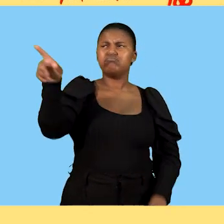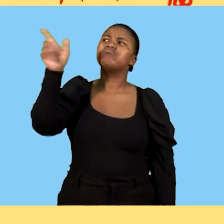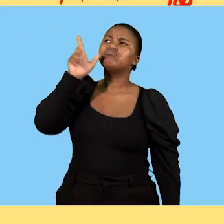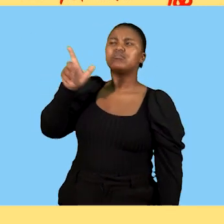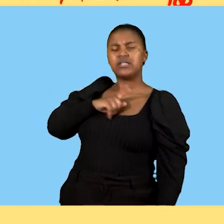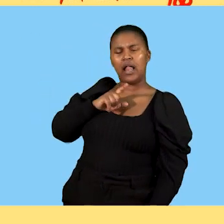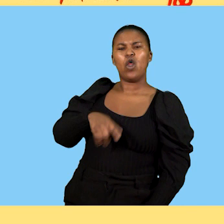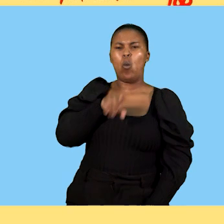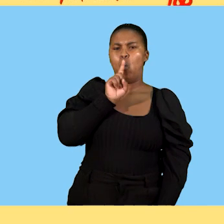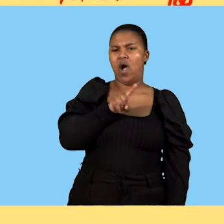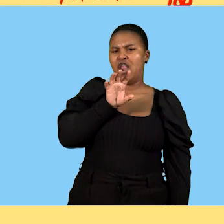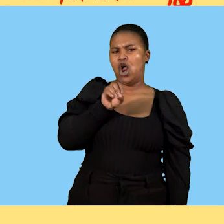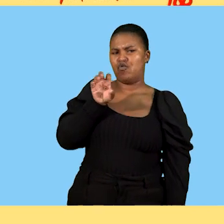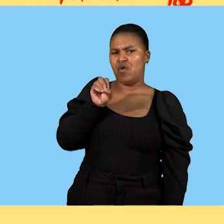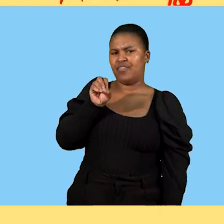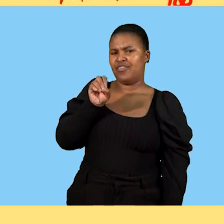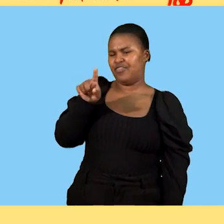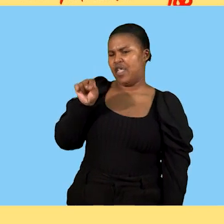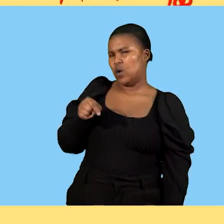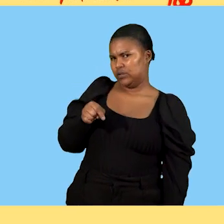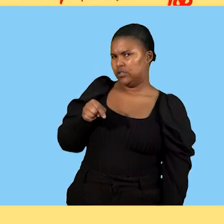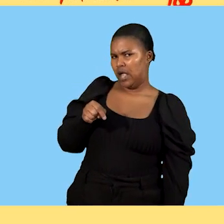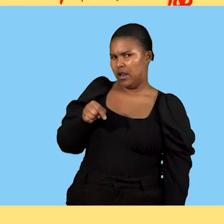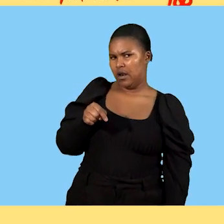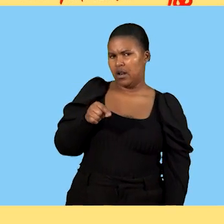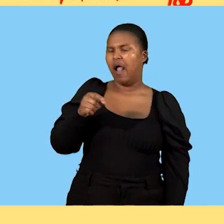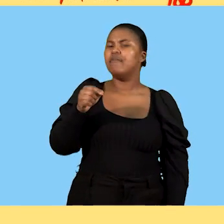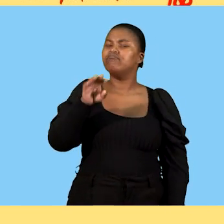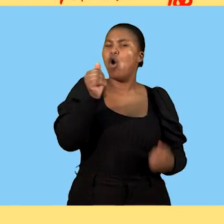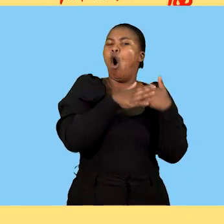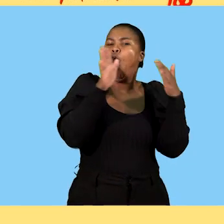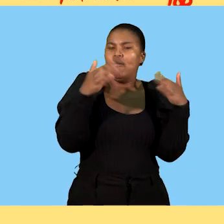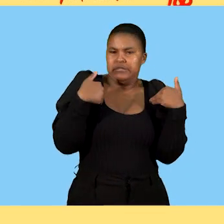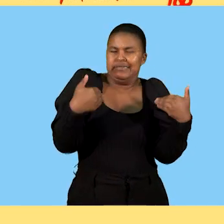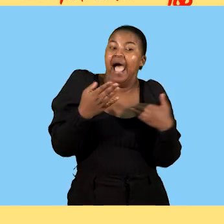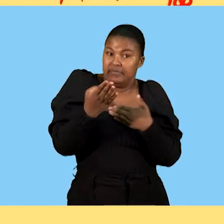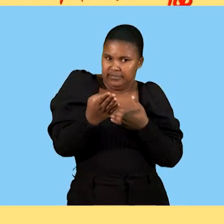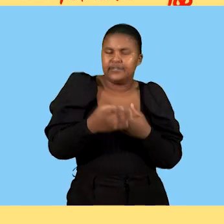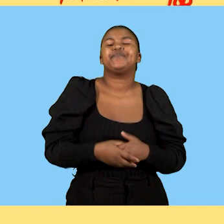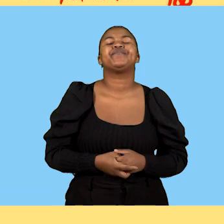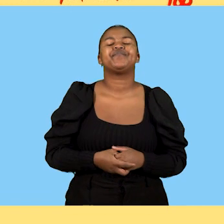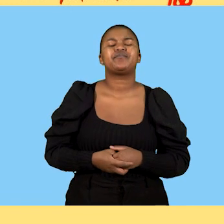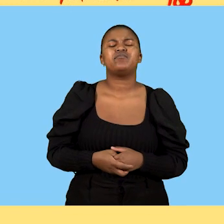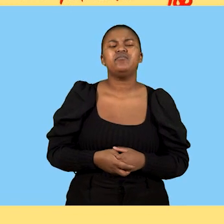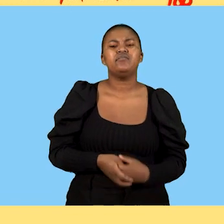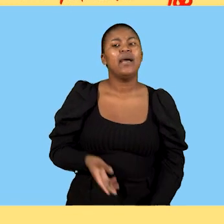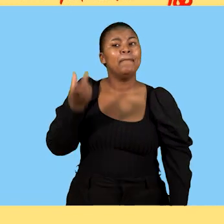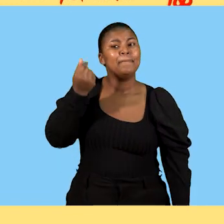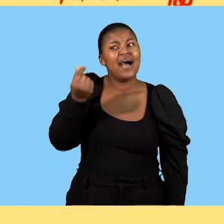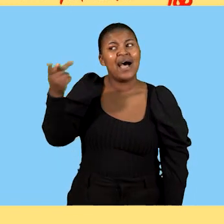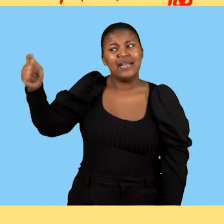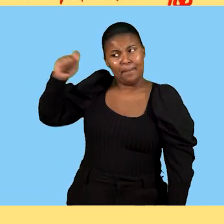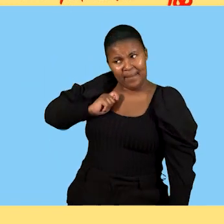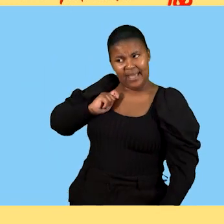that my balance is 100,000. That is my opening balance. And then the